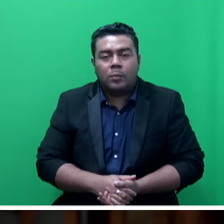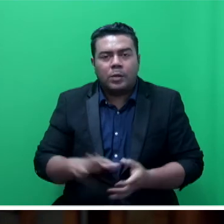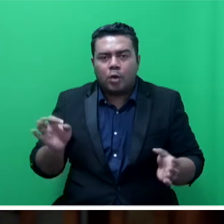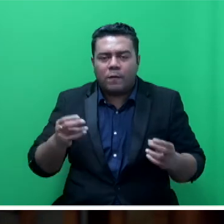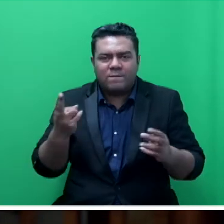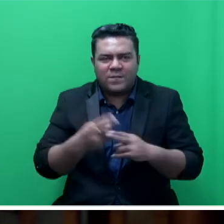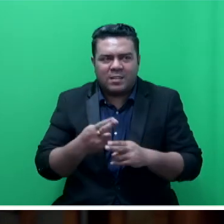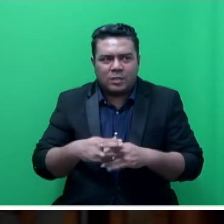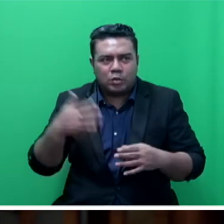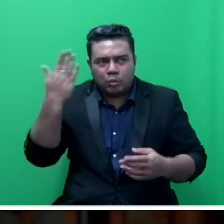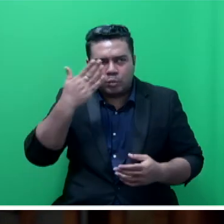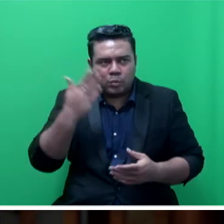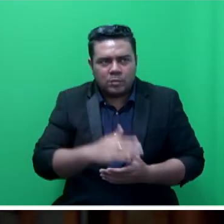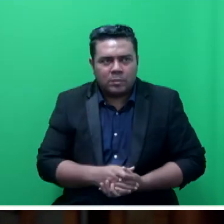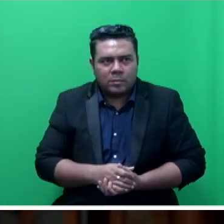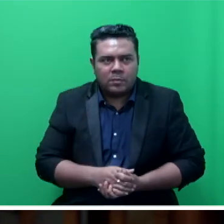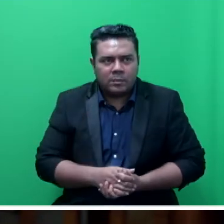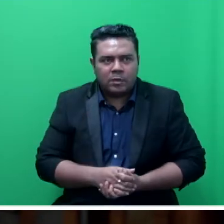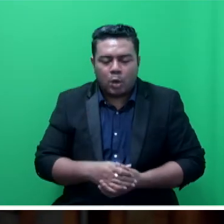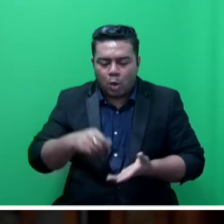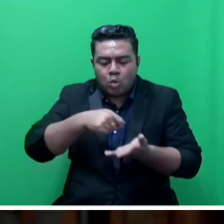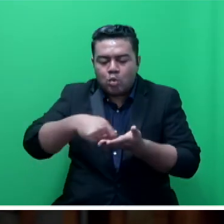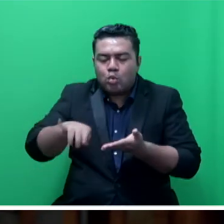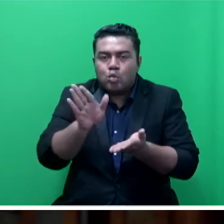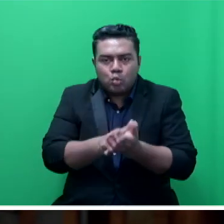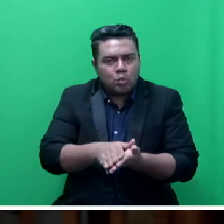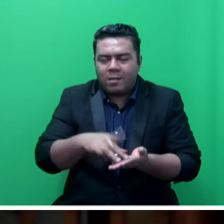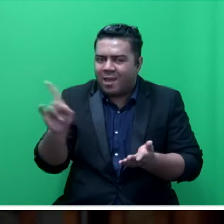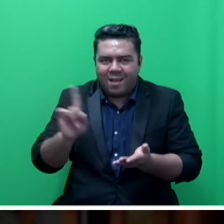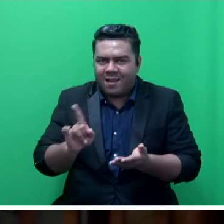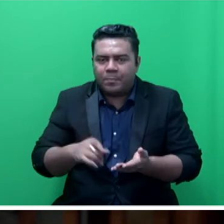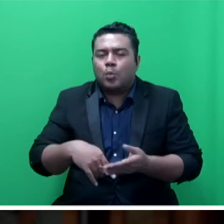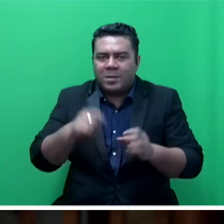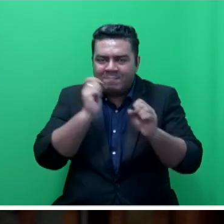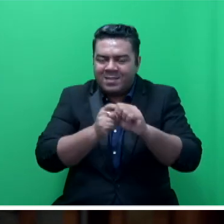schools using glue, Mr. Speaker, sir. We